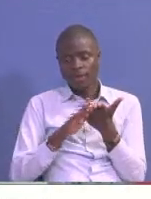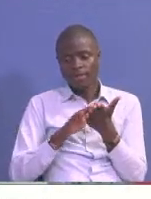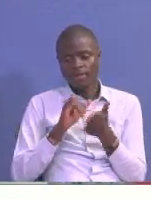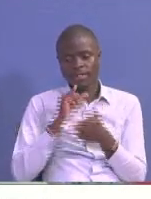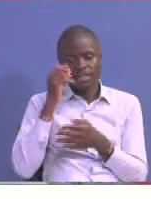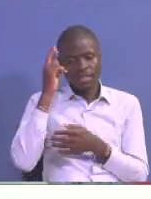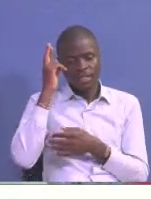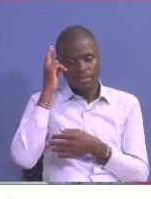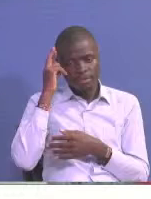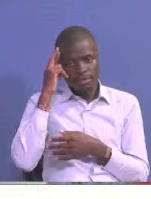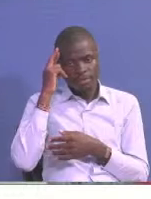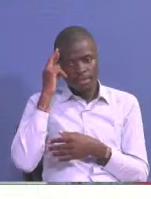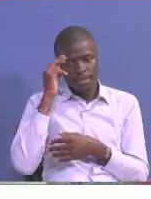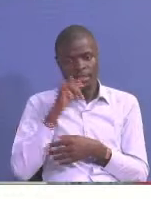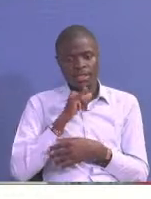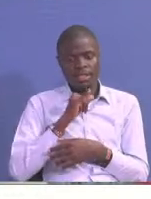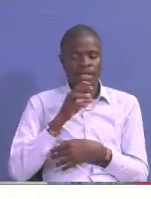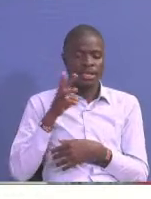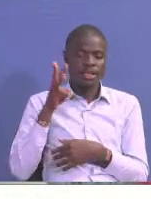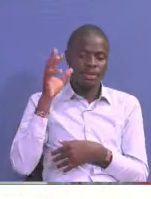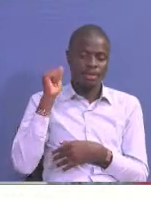remember I